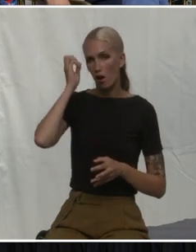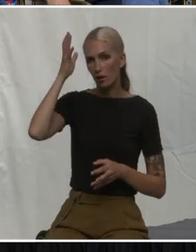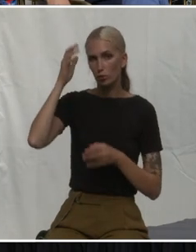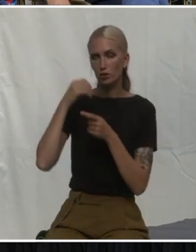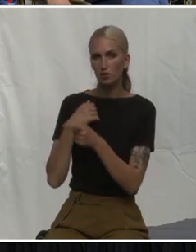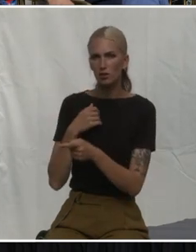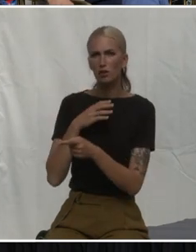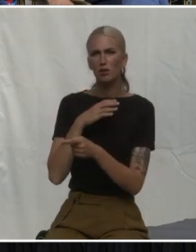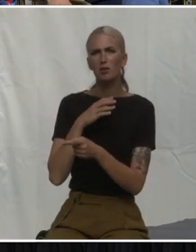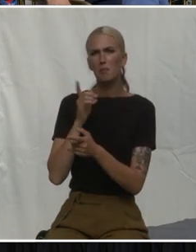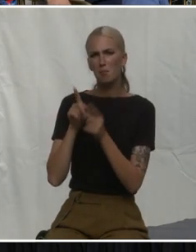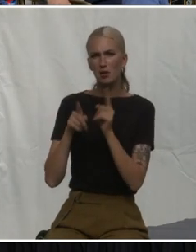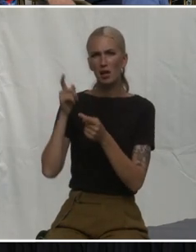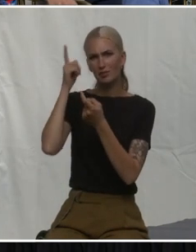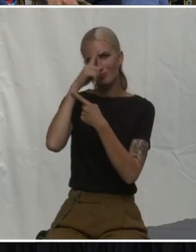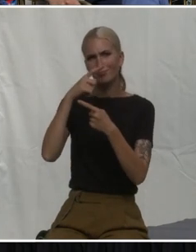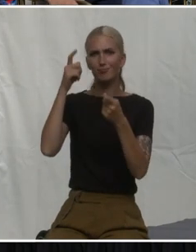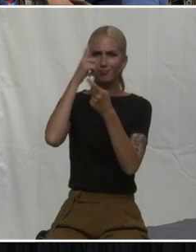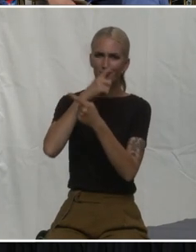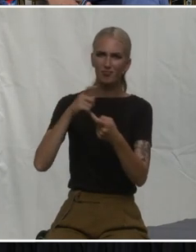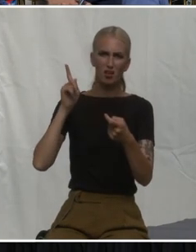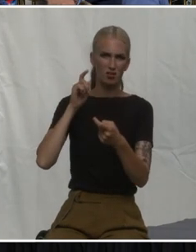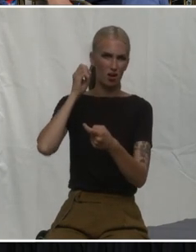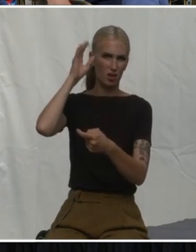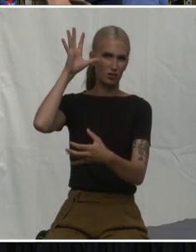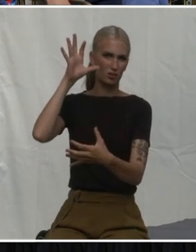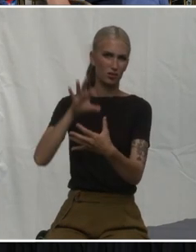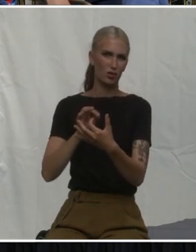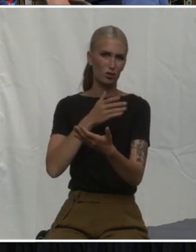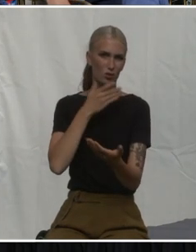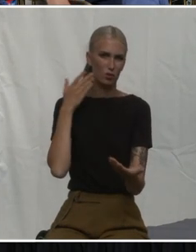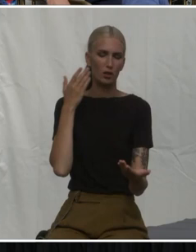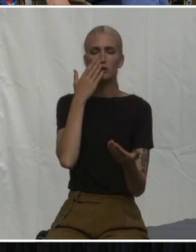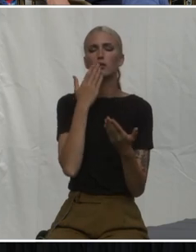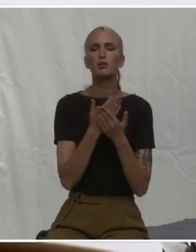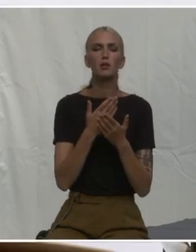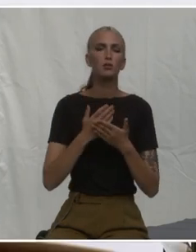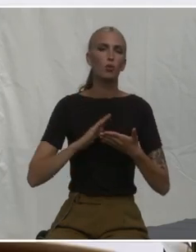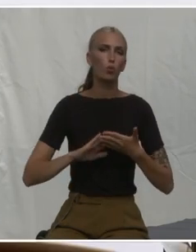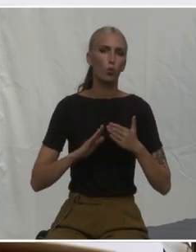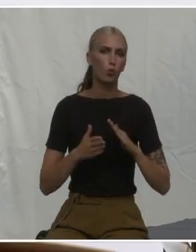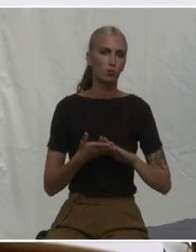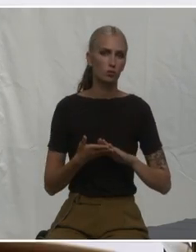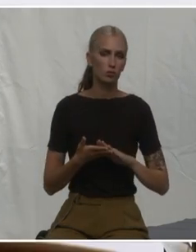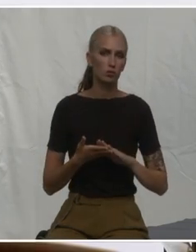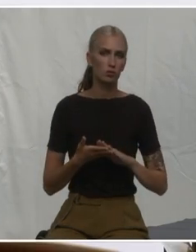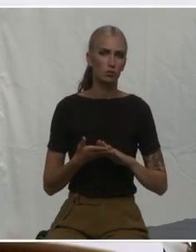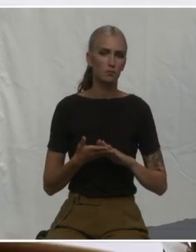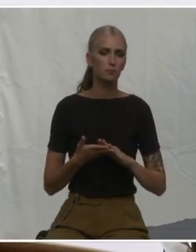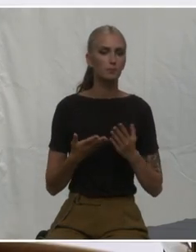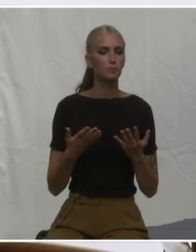not about education per se. In Finland, we had a situation where we had a study